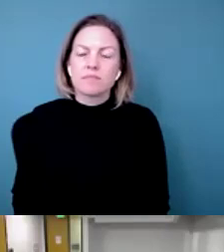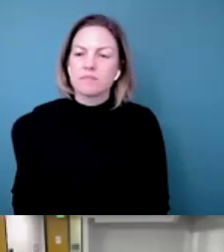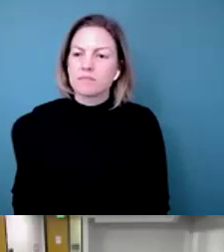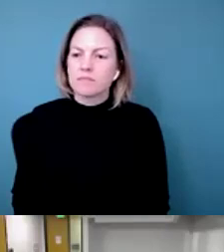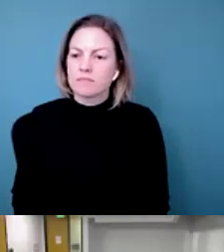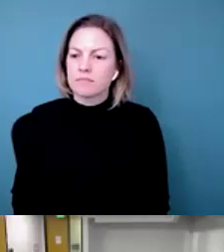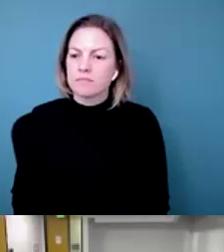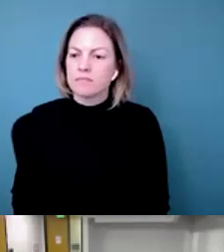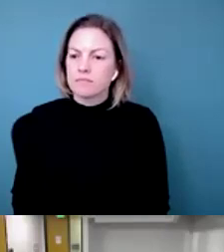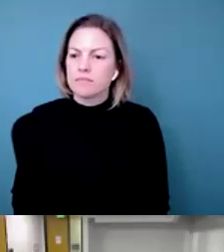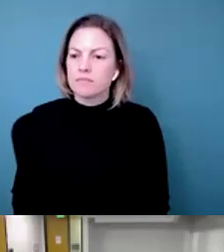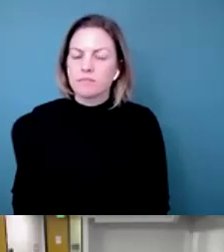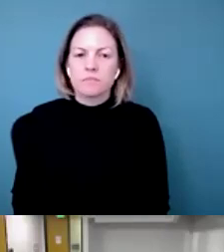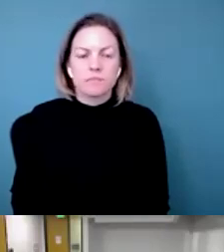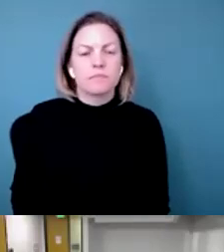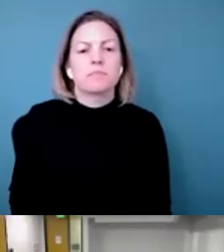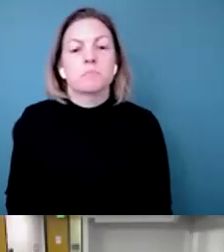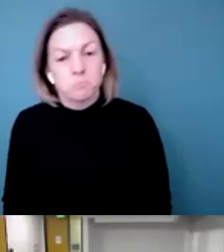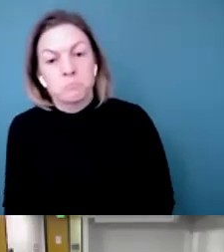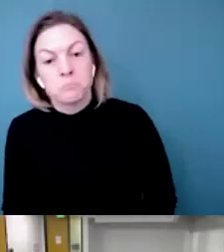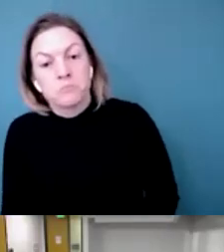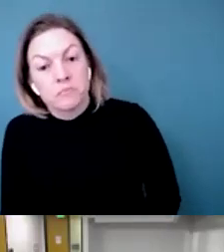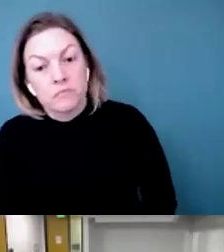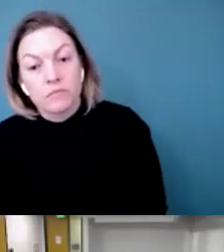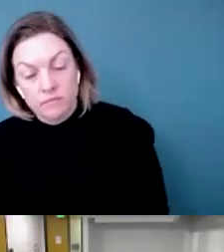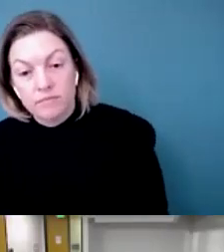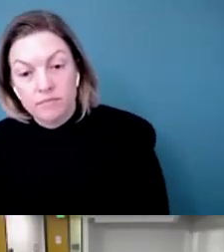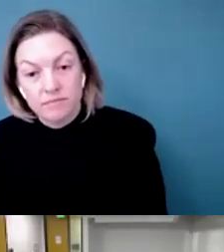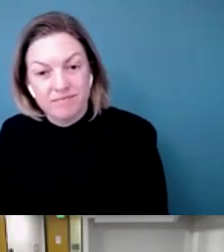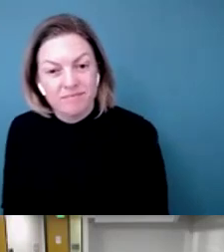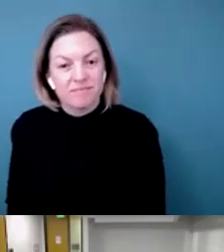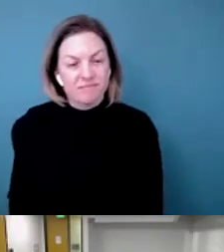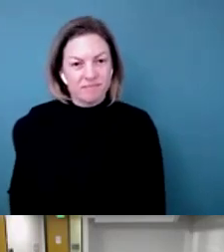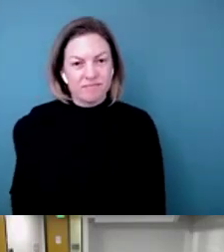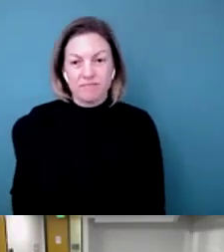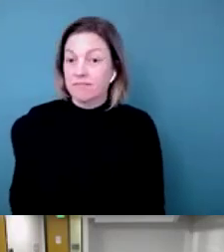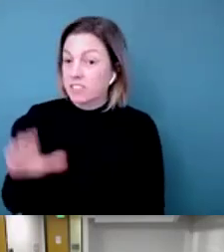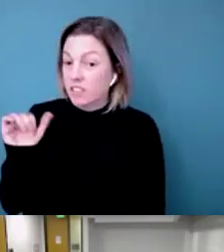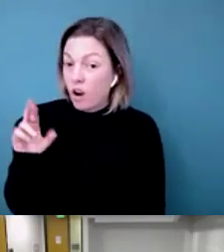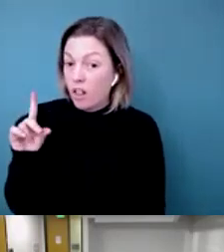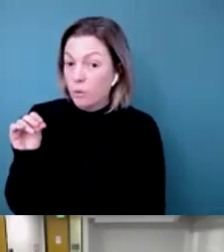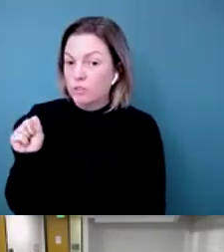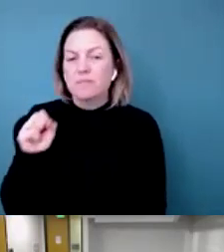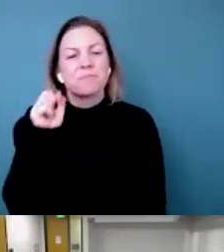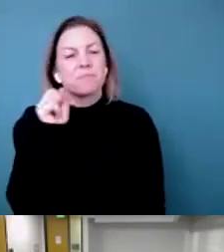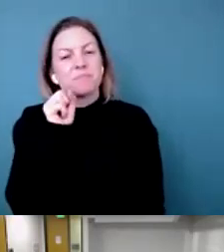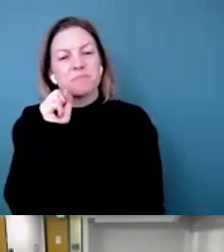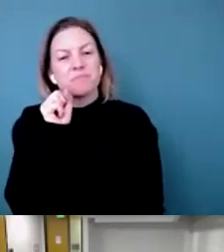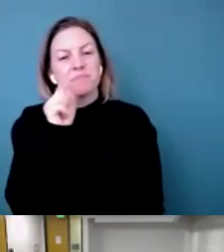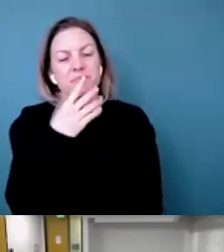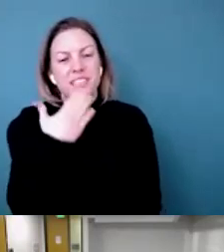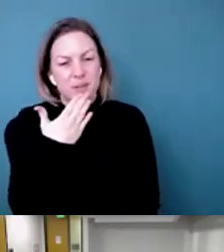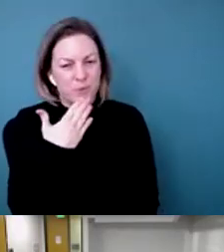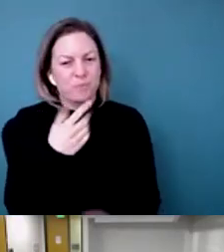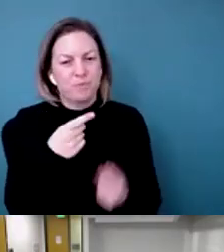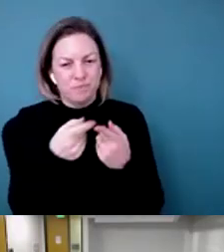Right. I don't see anything else. All right. Well, Carlos? Thank you to